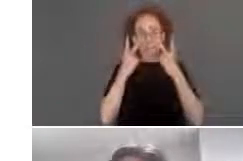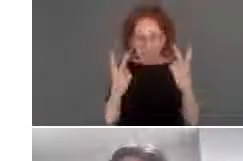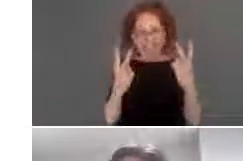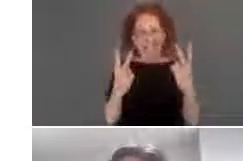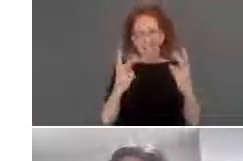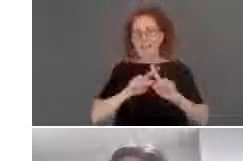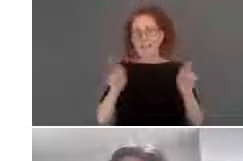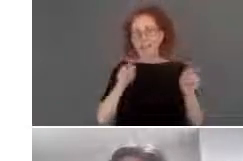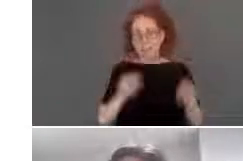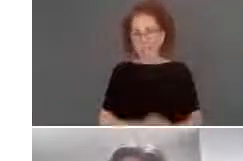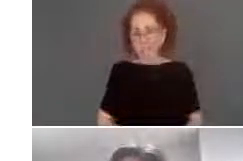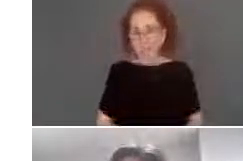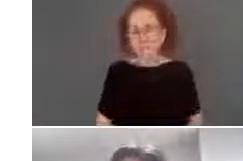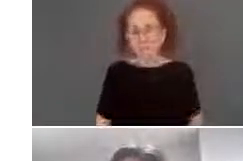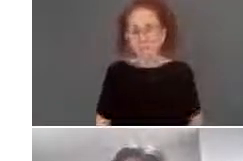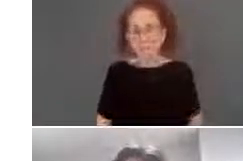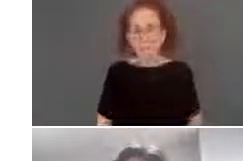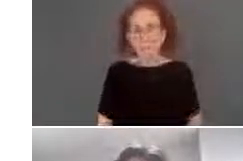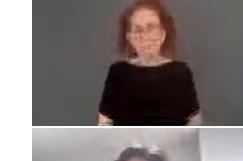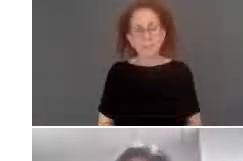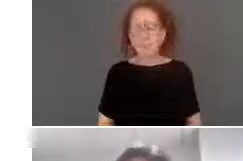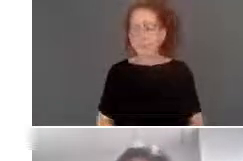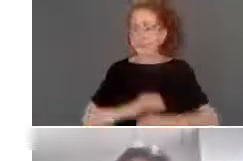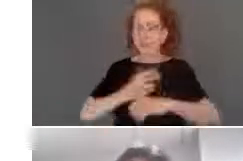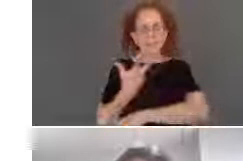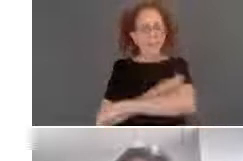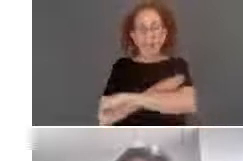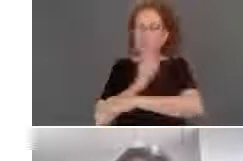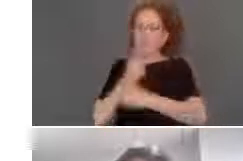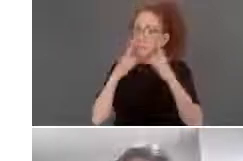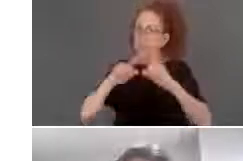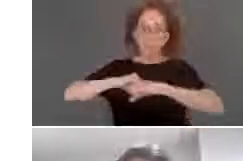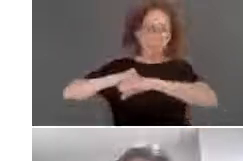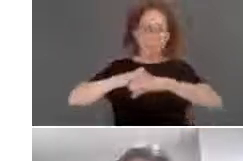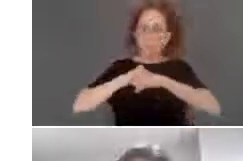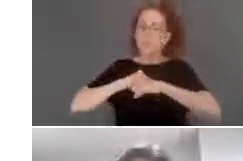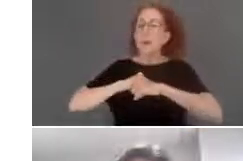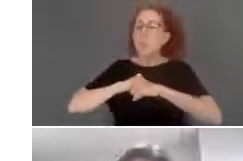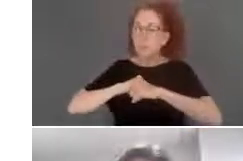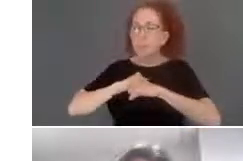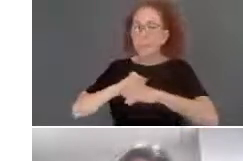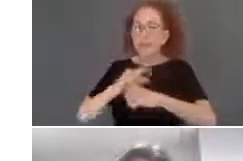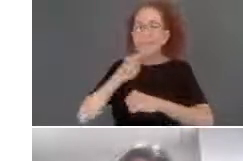study or numbers we can talk about how well these vaccines really are working at preventing severe disease and death.